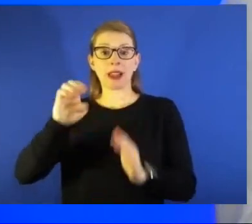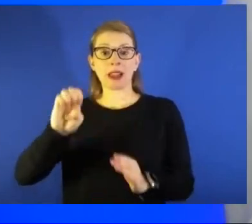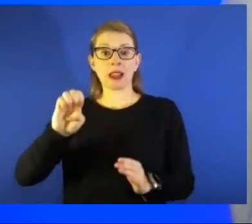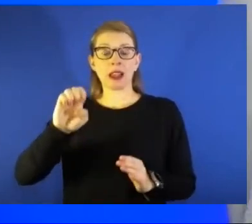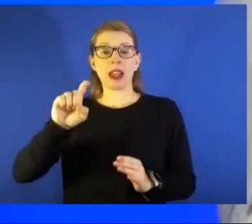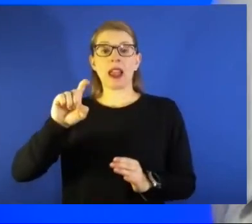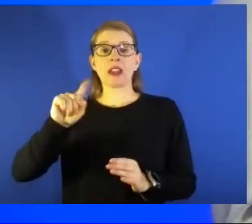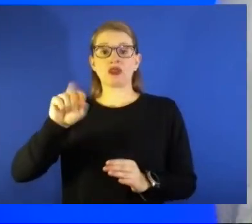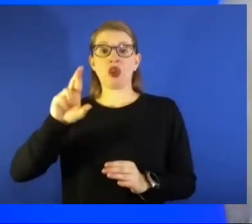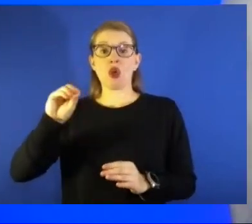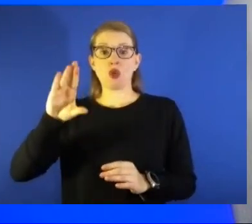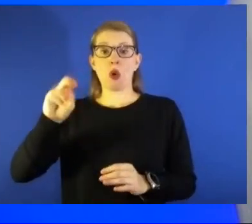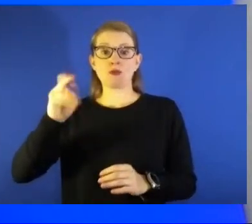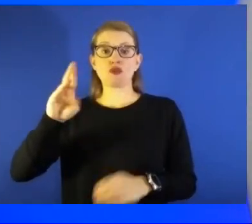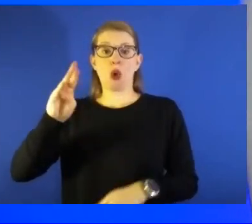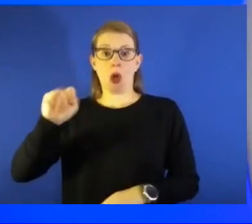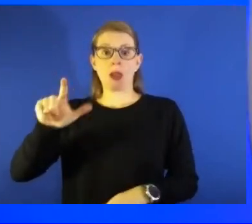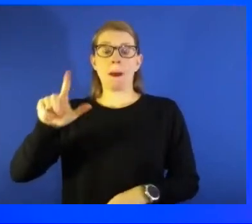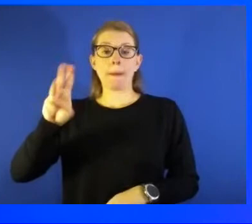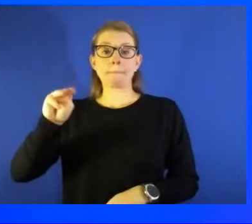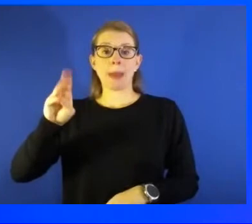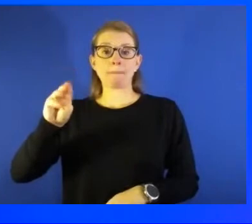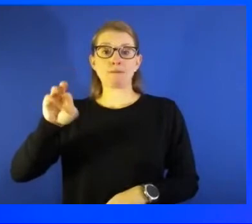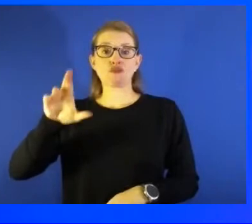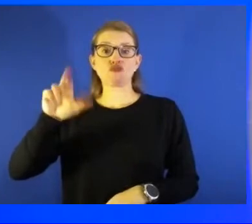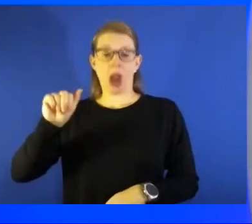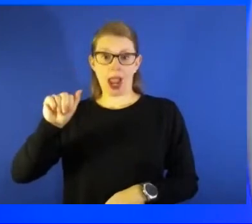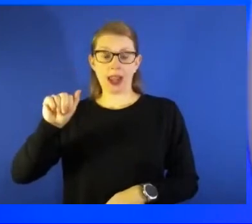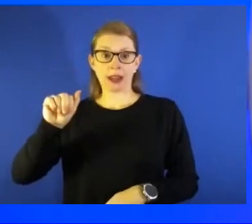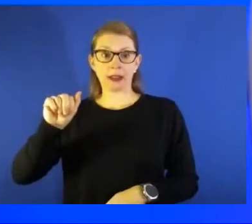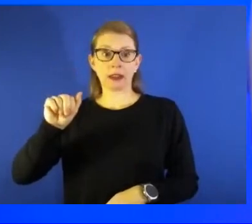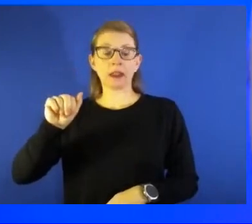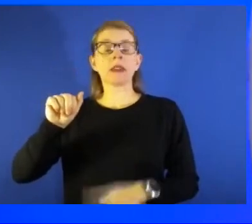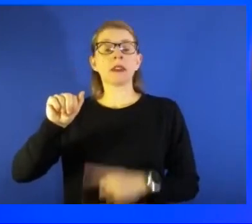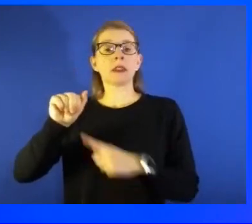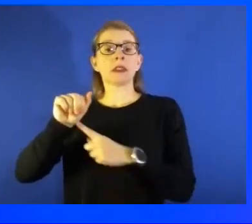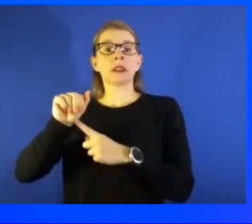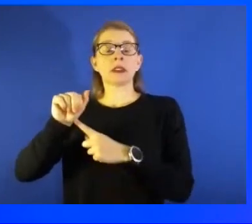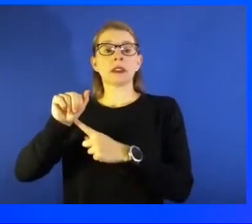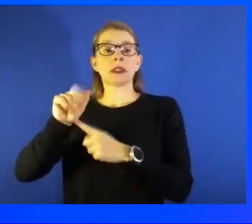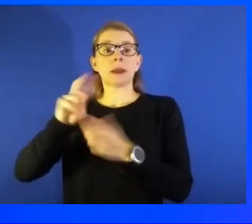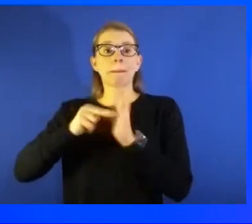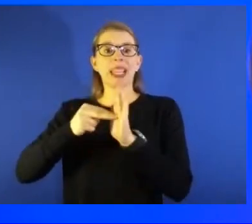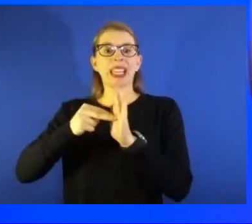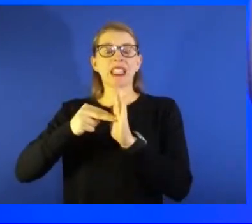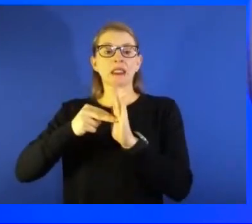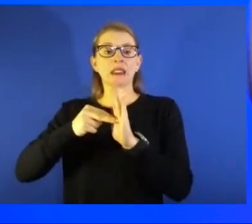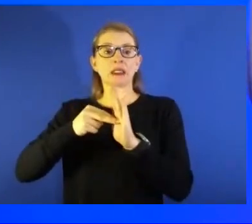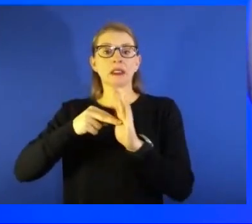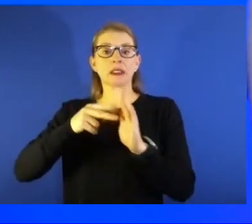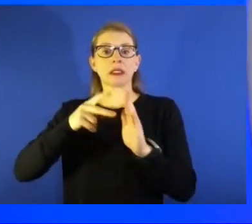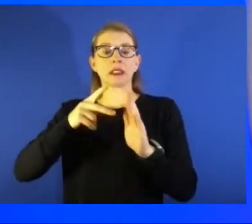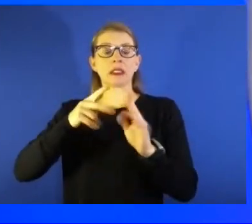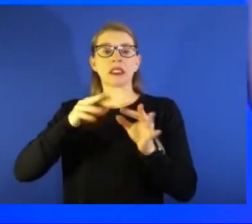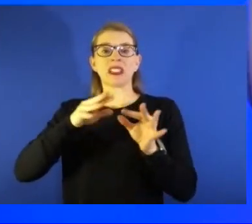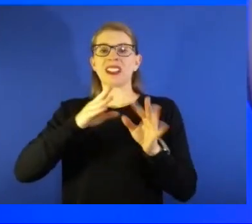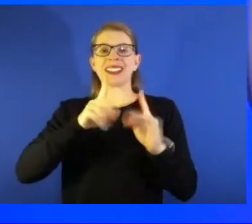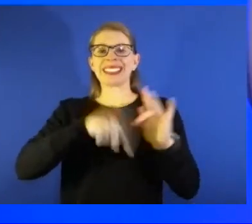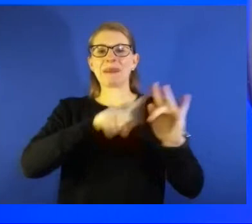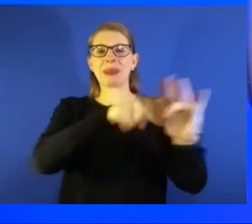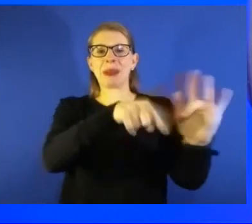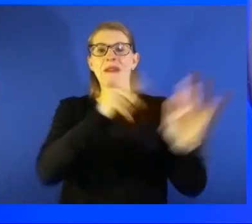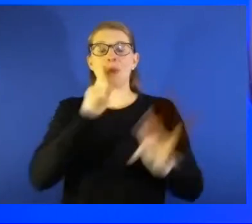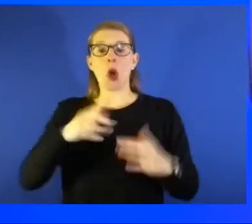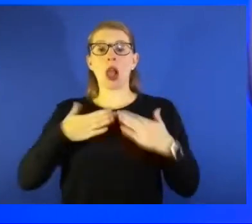Okay. Basically, they can bypass a lot of things to get for their lungs. Got it. And they ended